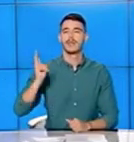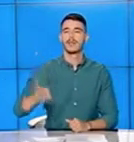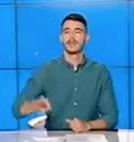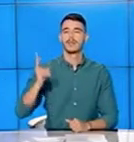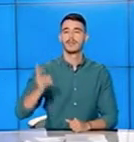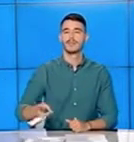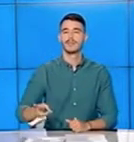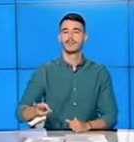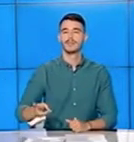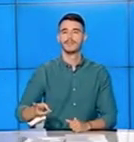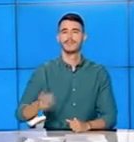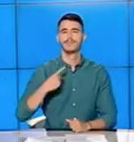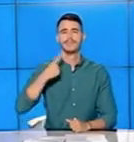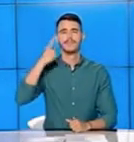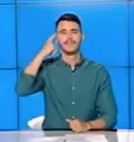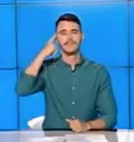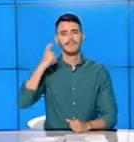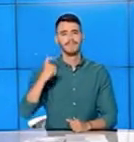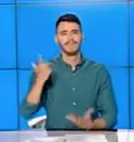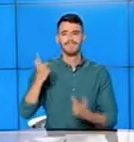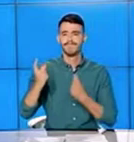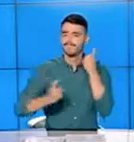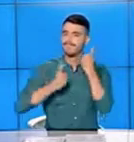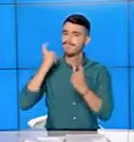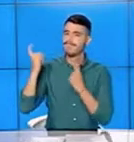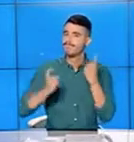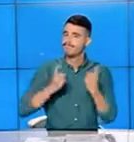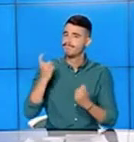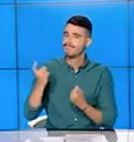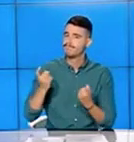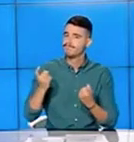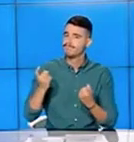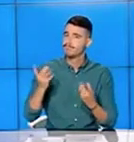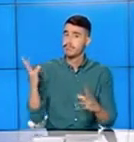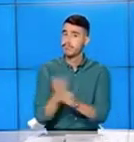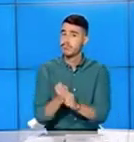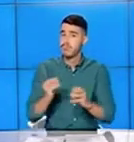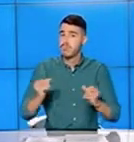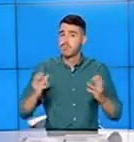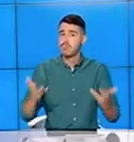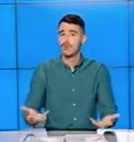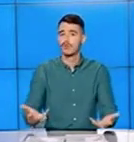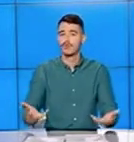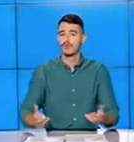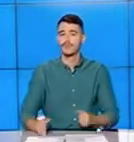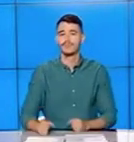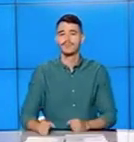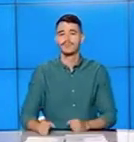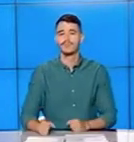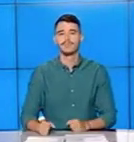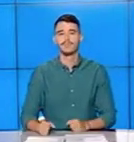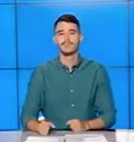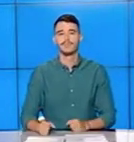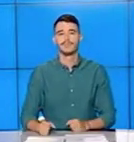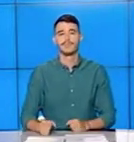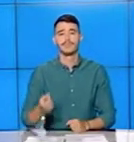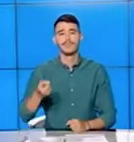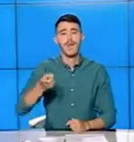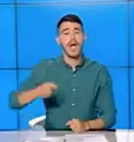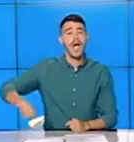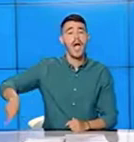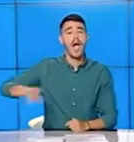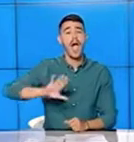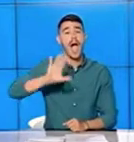excludes, this is a huge question of now, of course, of the time. If it completely excludes other people and